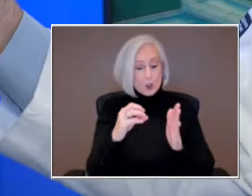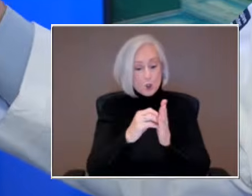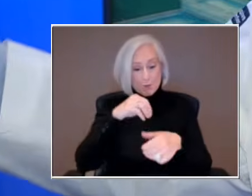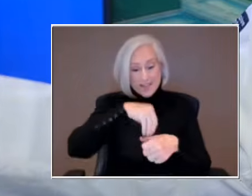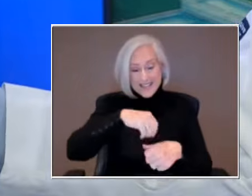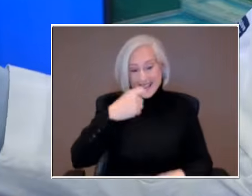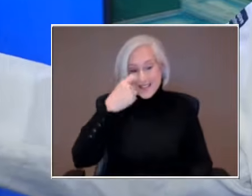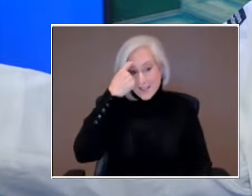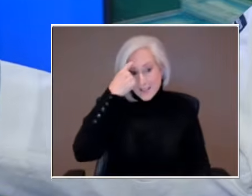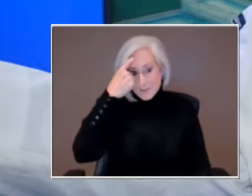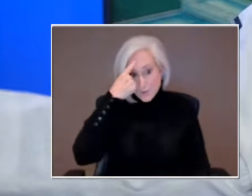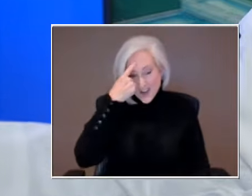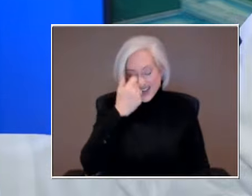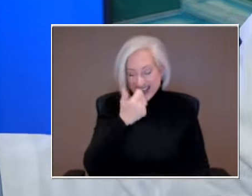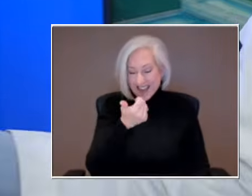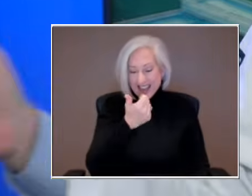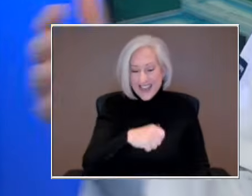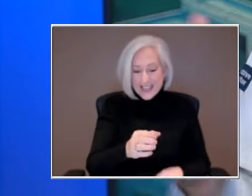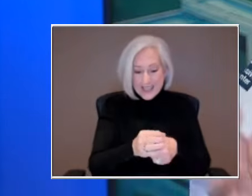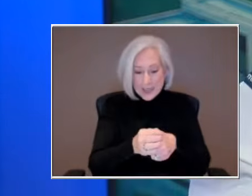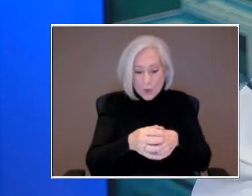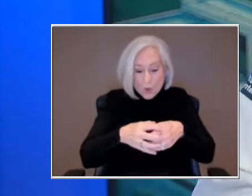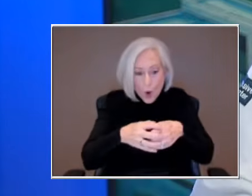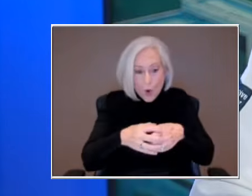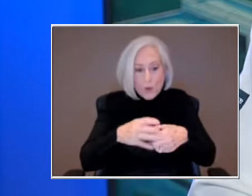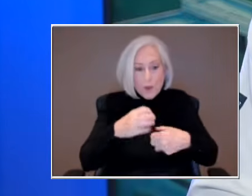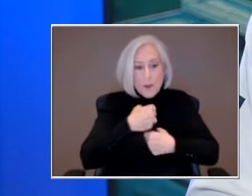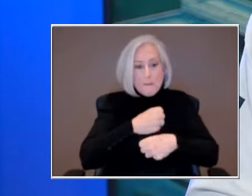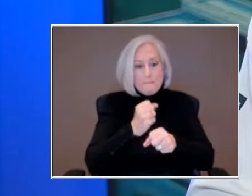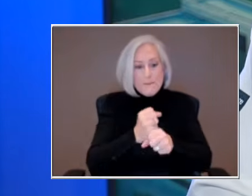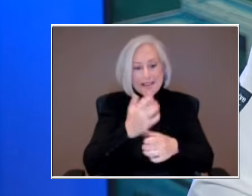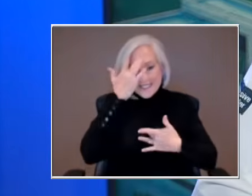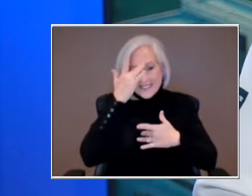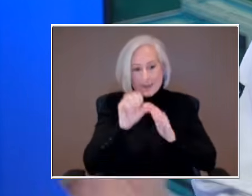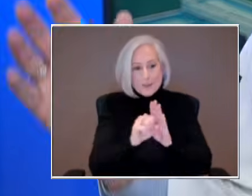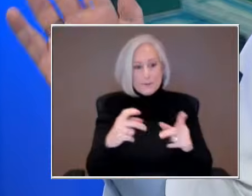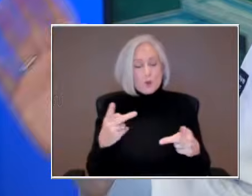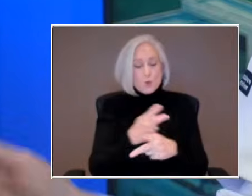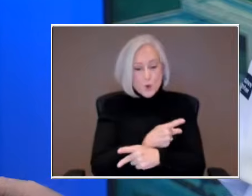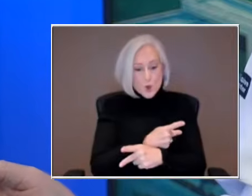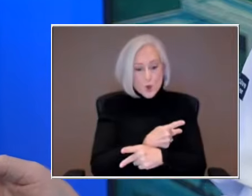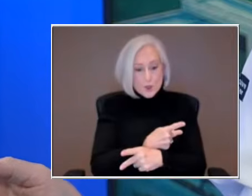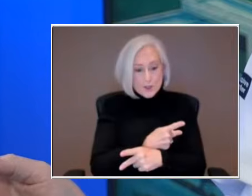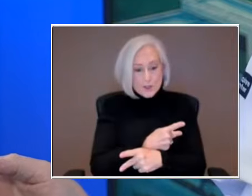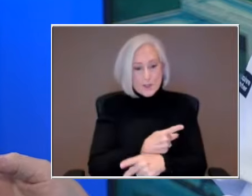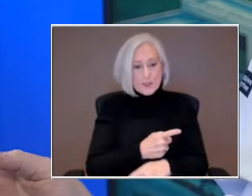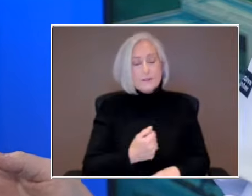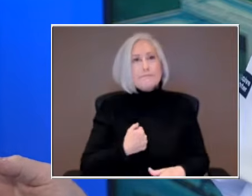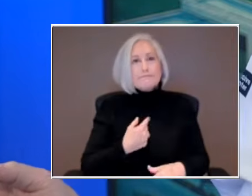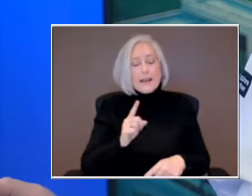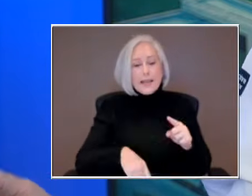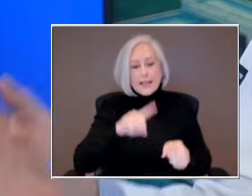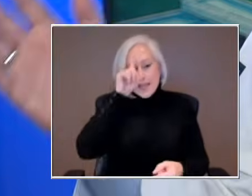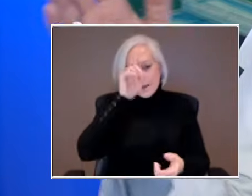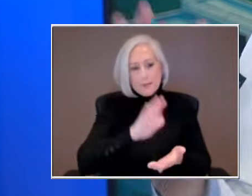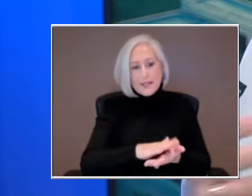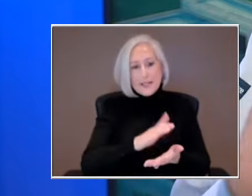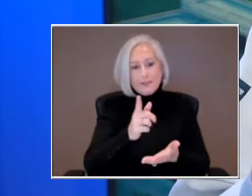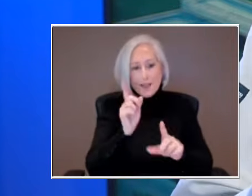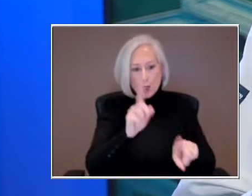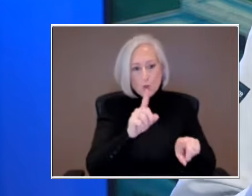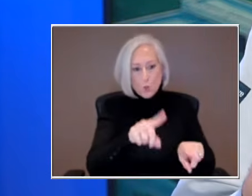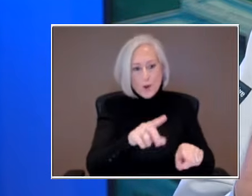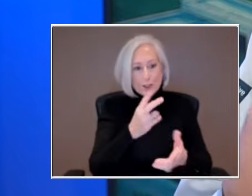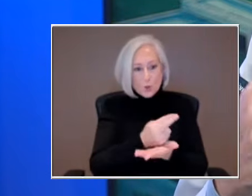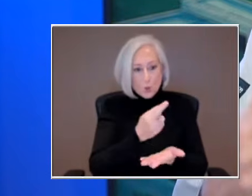makes a lot of symptoms worse. Mm-hmm. So that was the first thing. I can't believe you spent a week in rehab, because most people, if